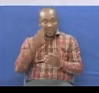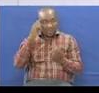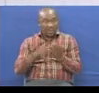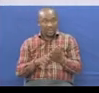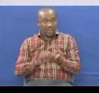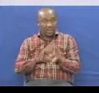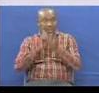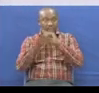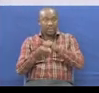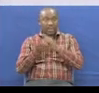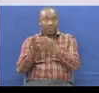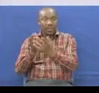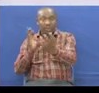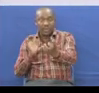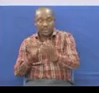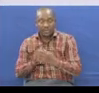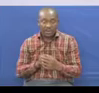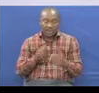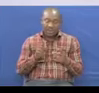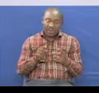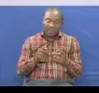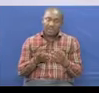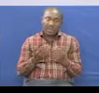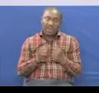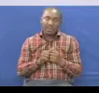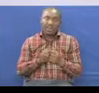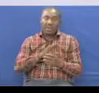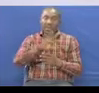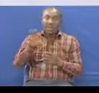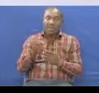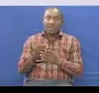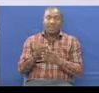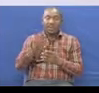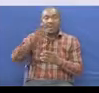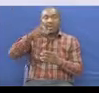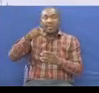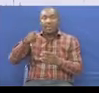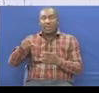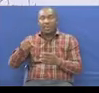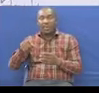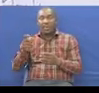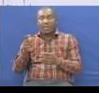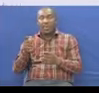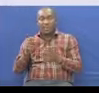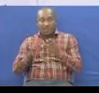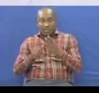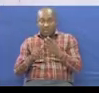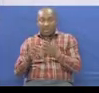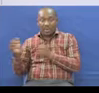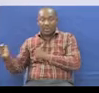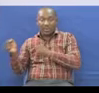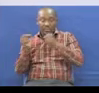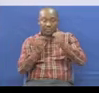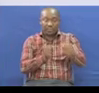can be either those peoples who are coming in or who are moving in, and those who